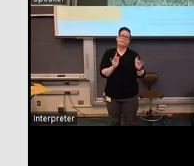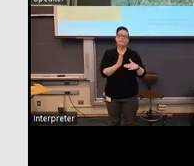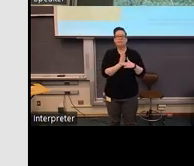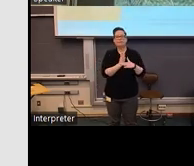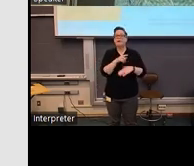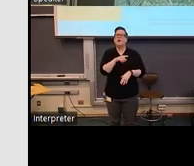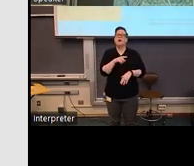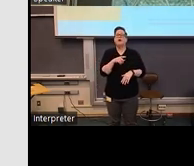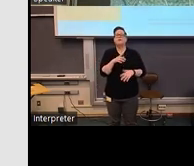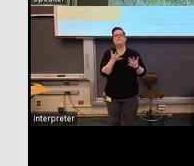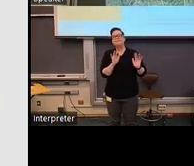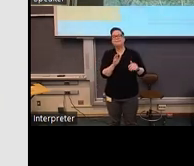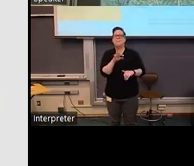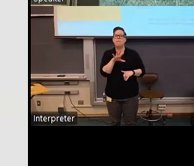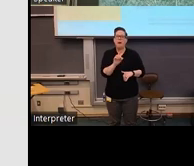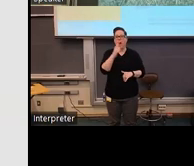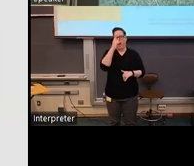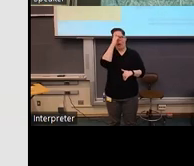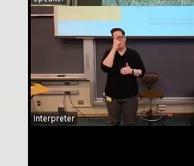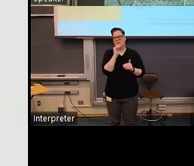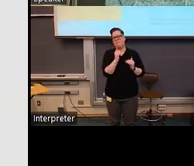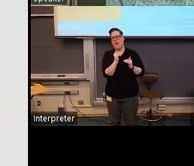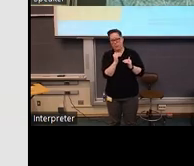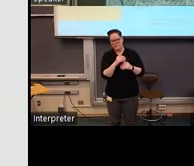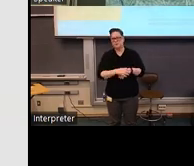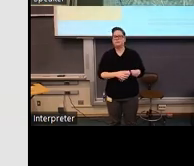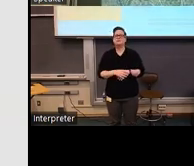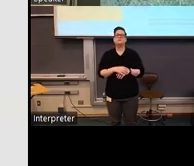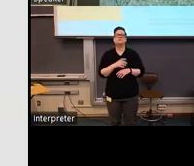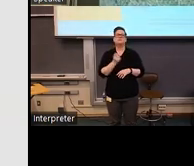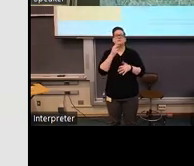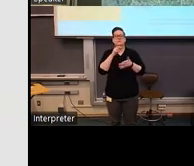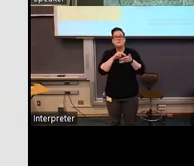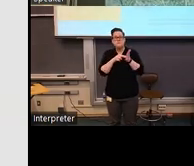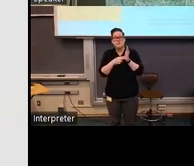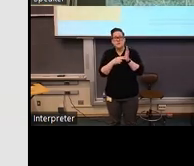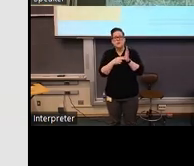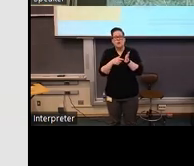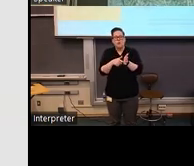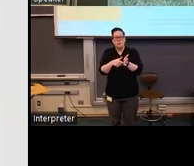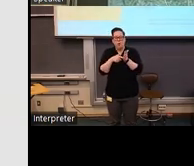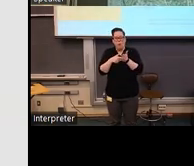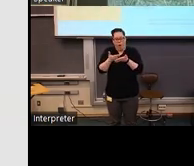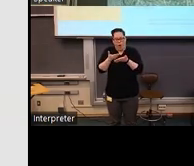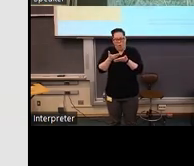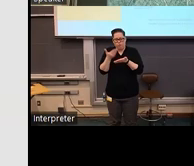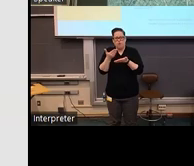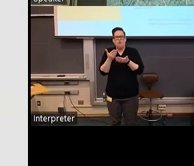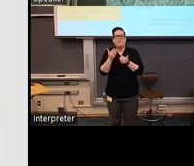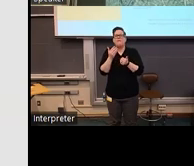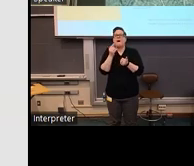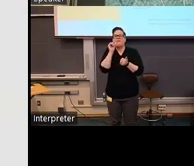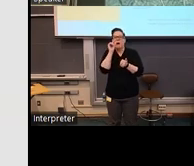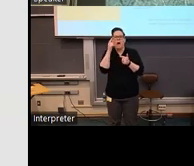is typically mild cognitive impairment. And what that means is that it requires evidence of at least some kind of a